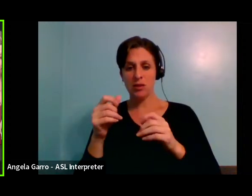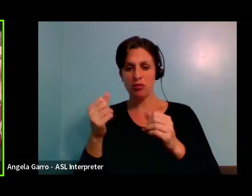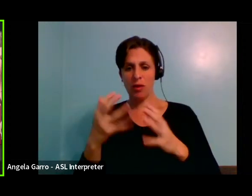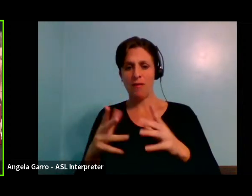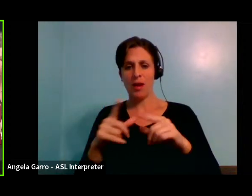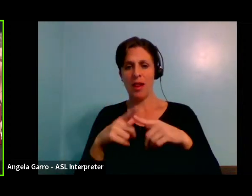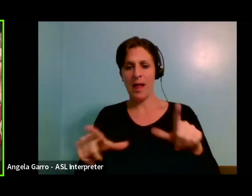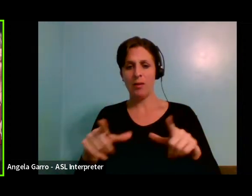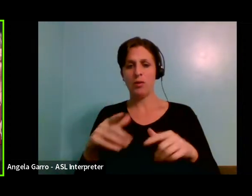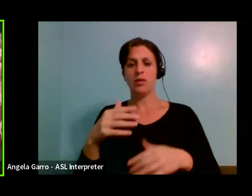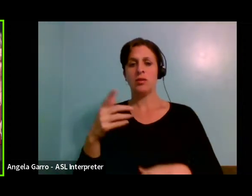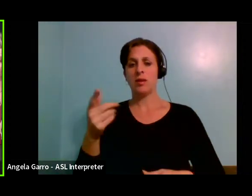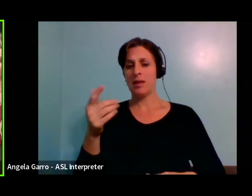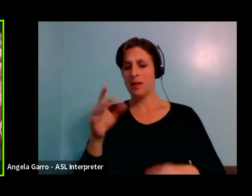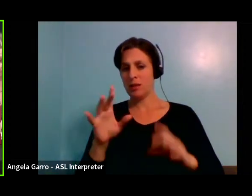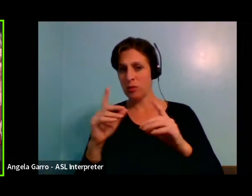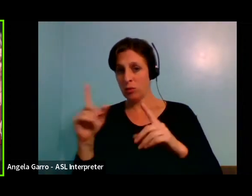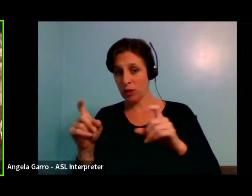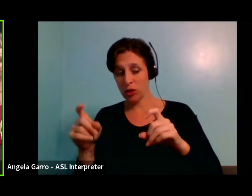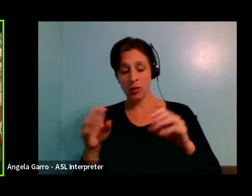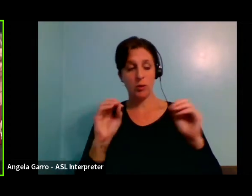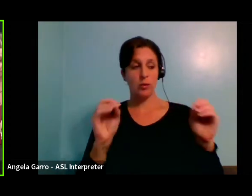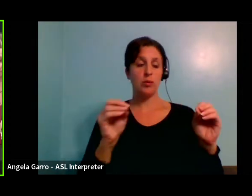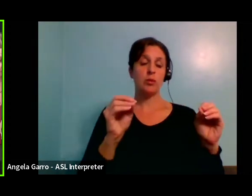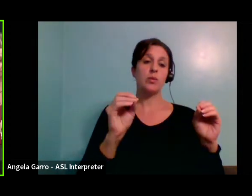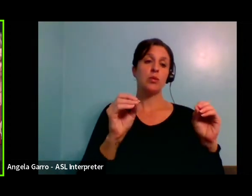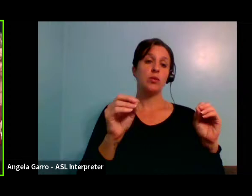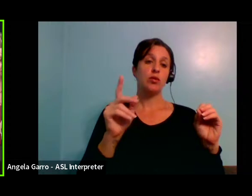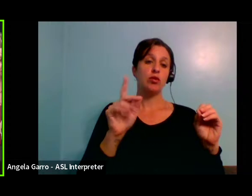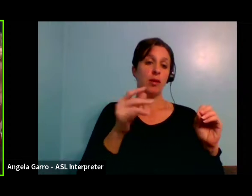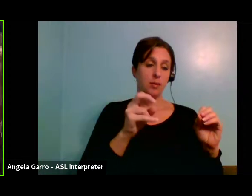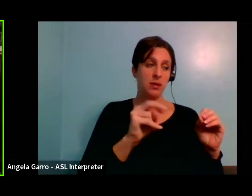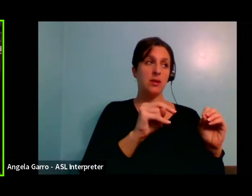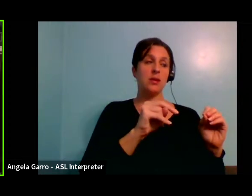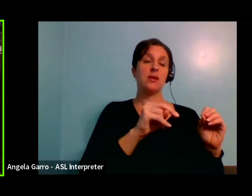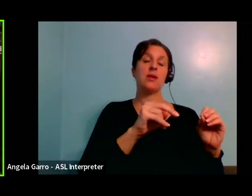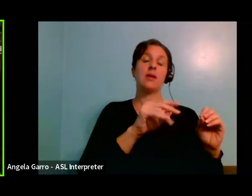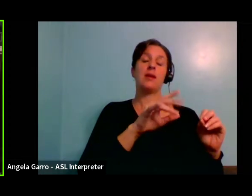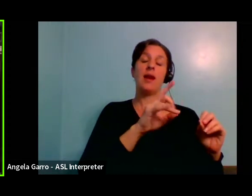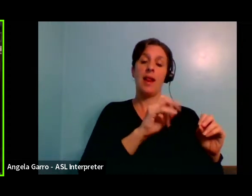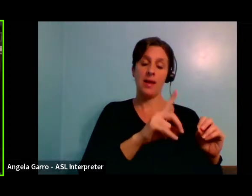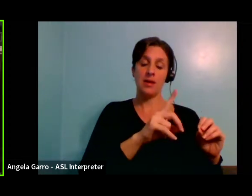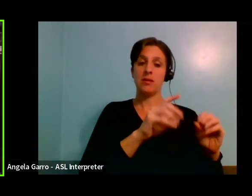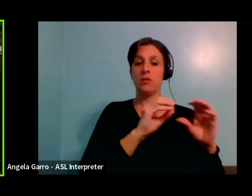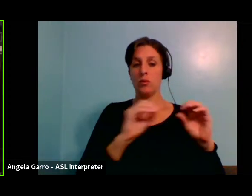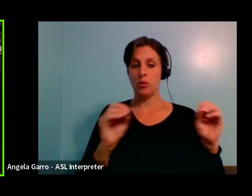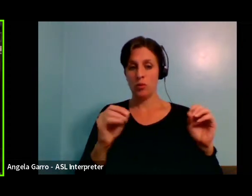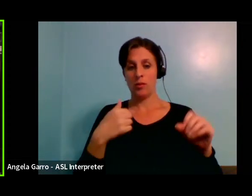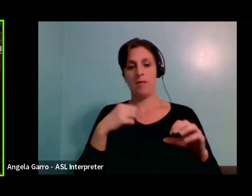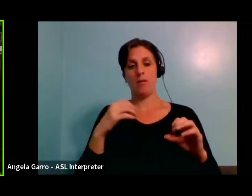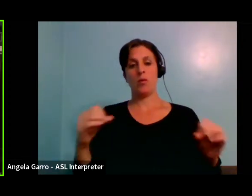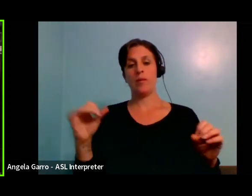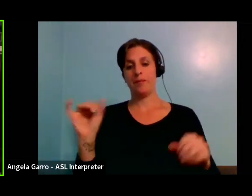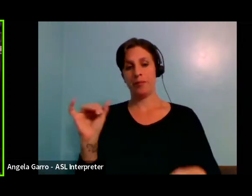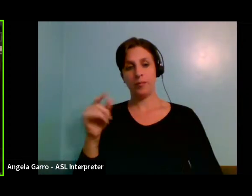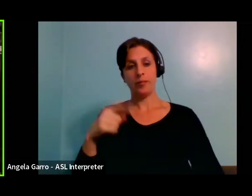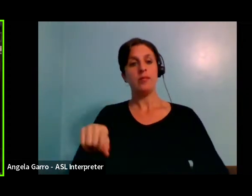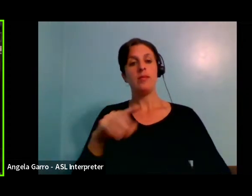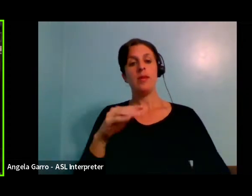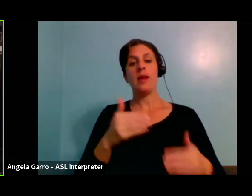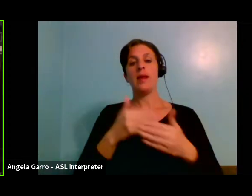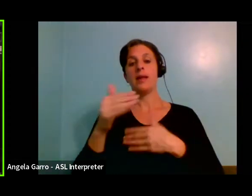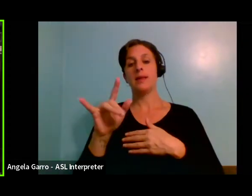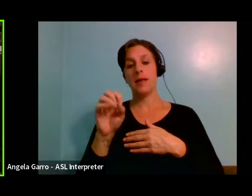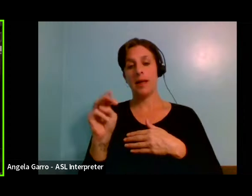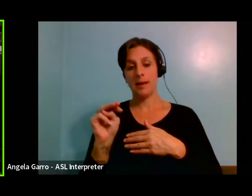have any comments? None. Trustee Chavez, None. trustee Jacobson, None. trustee Land, No. and I have none as well. We'll go on to the next